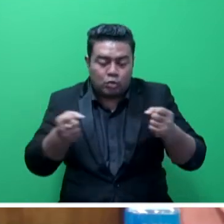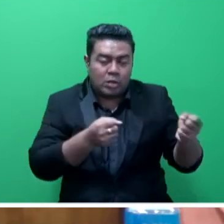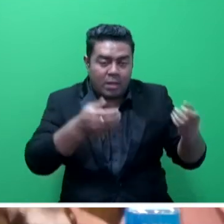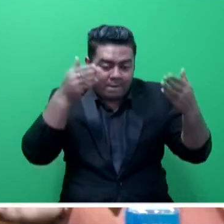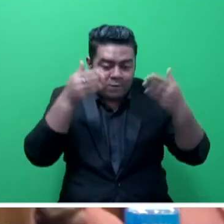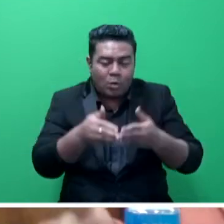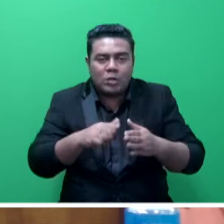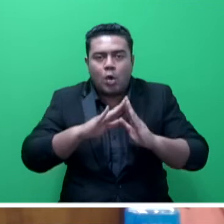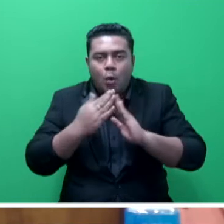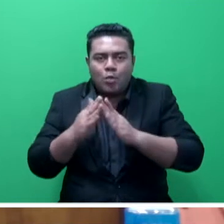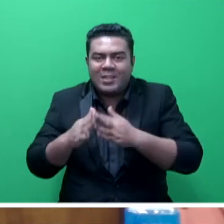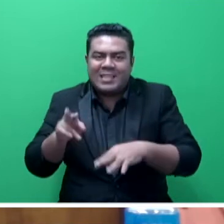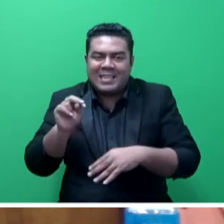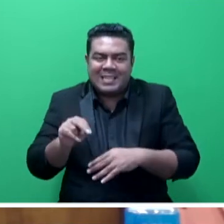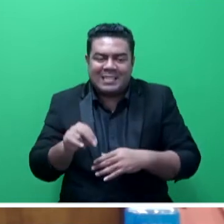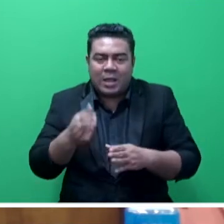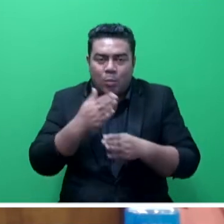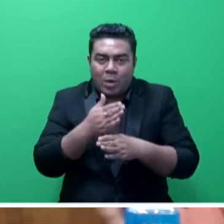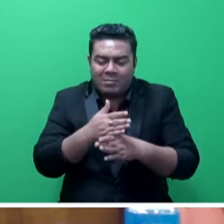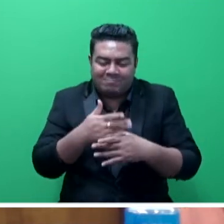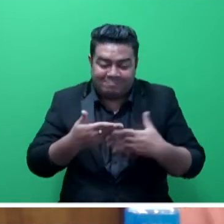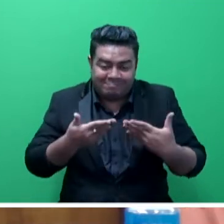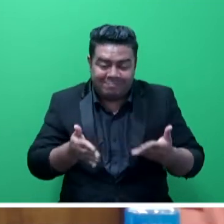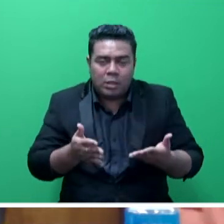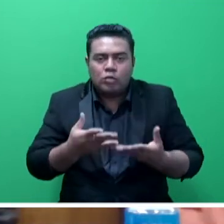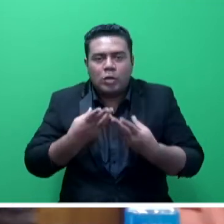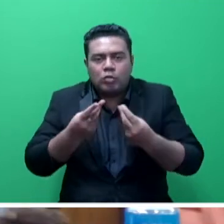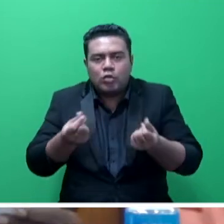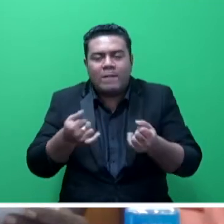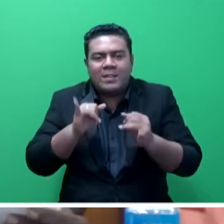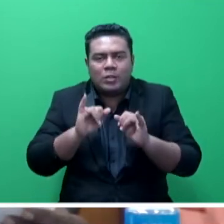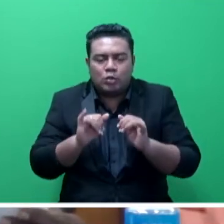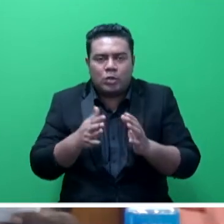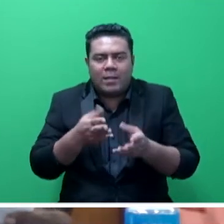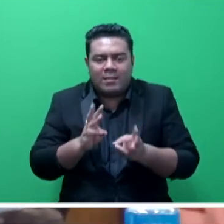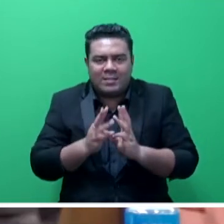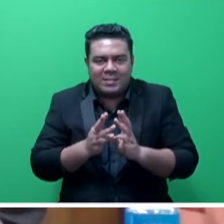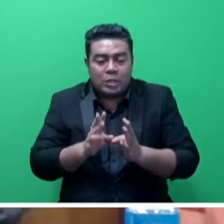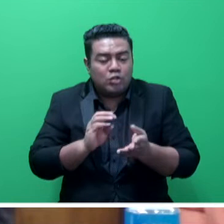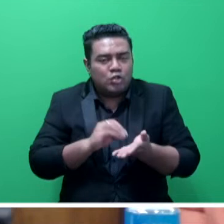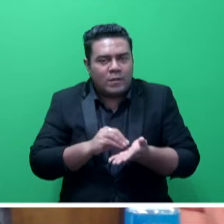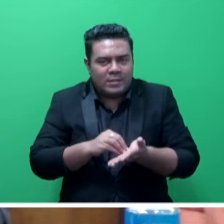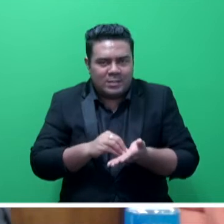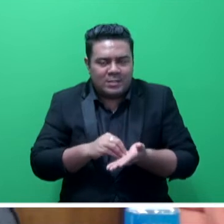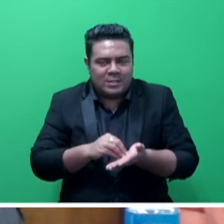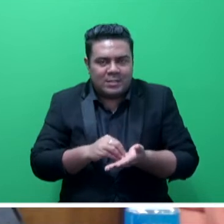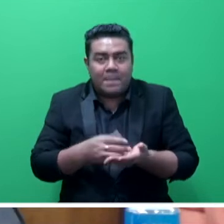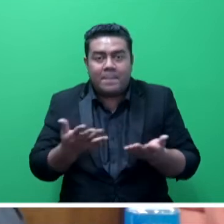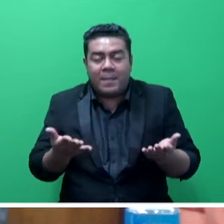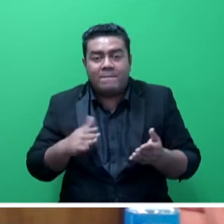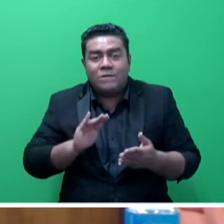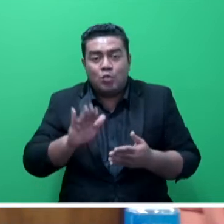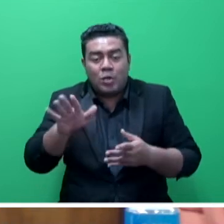on communities' needs and works towards addressing them all through the service that it provides. Some of the future developments by